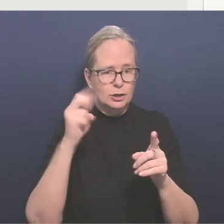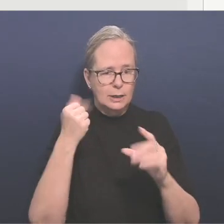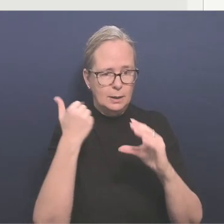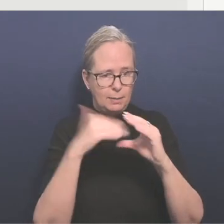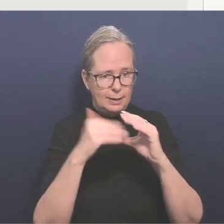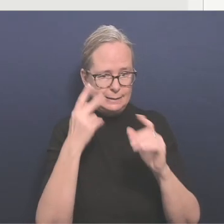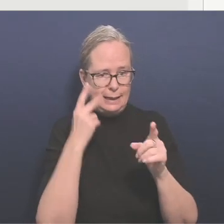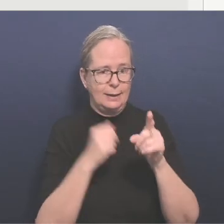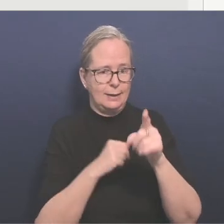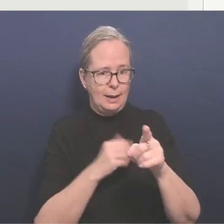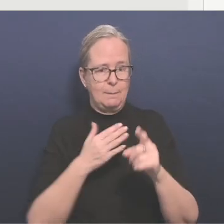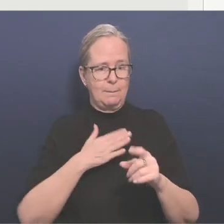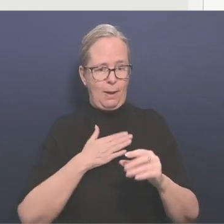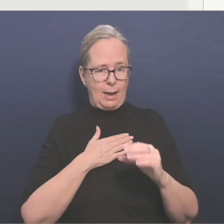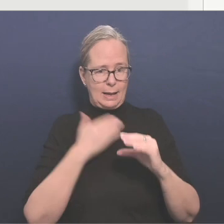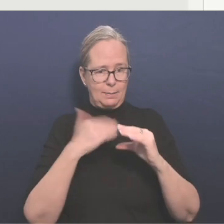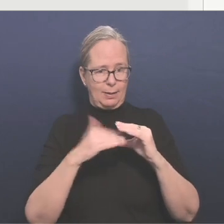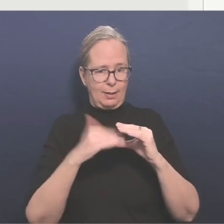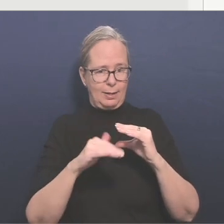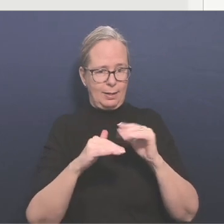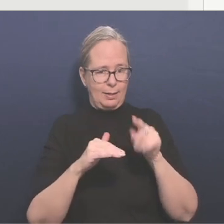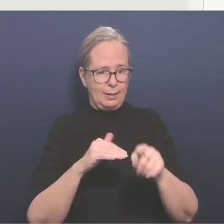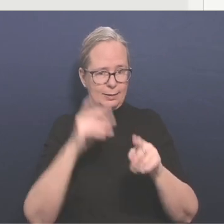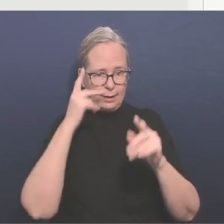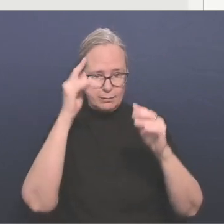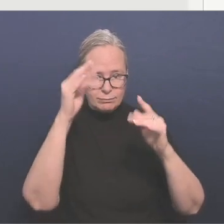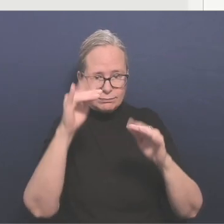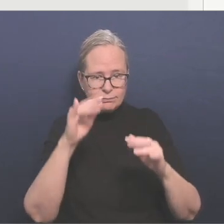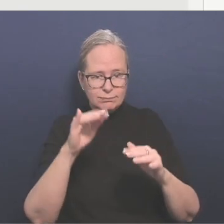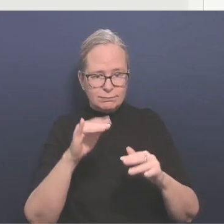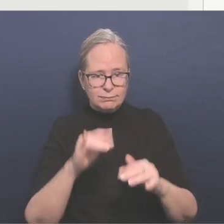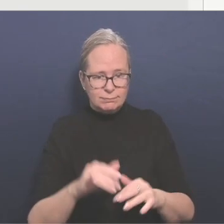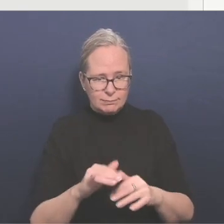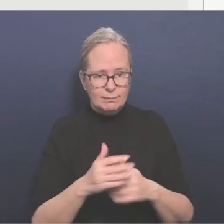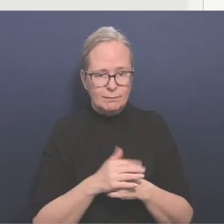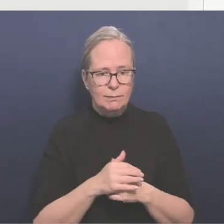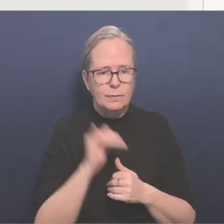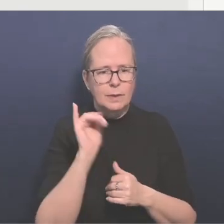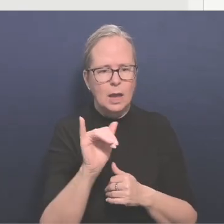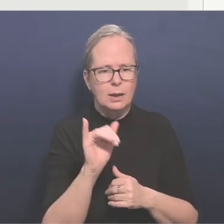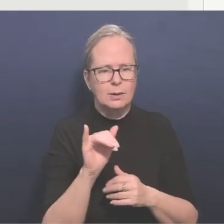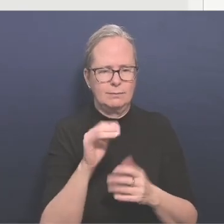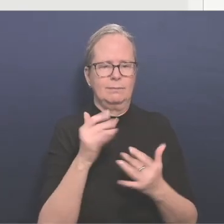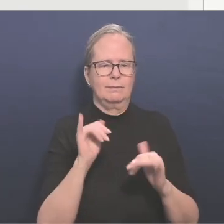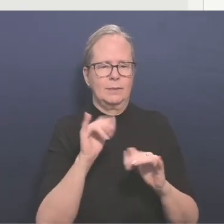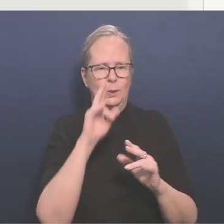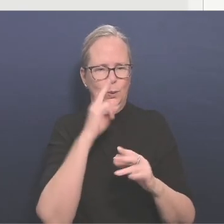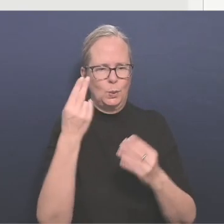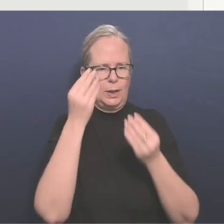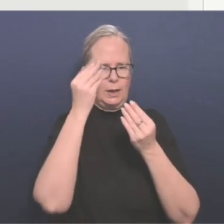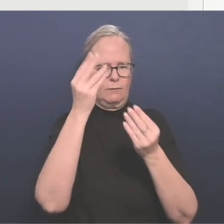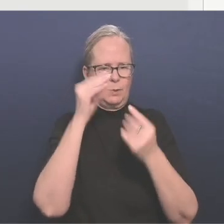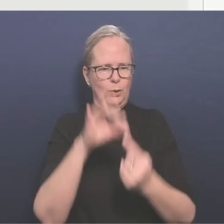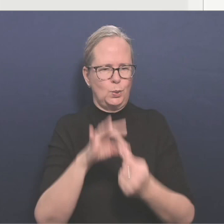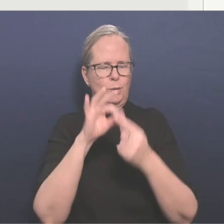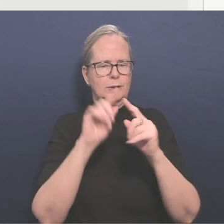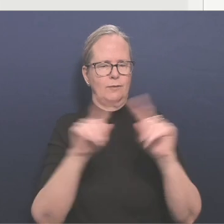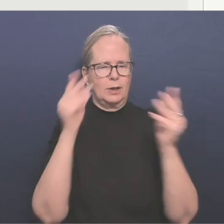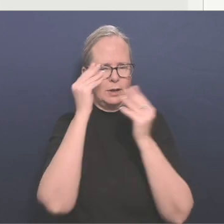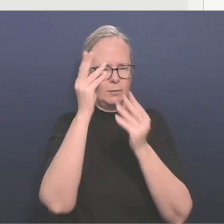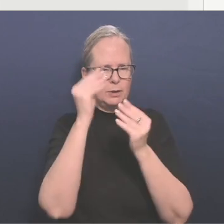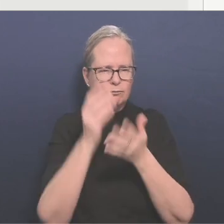So yes, this is the last benefit that was generated. Then it now goes into details. So you